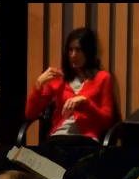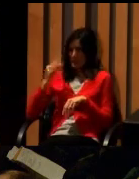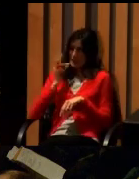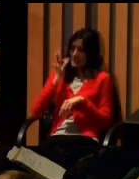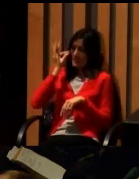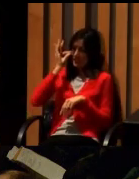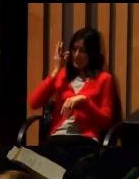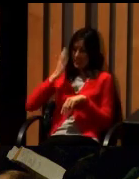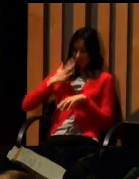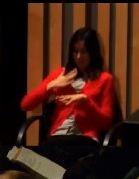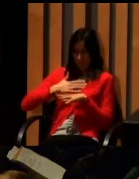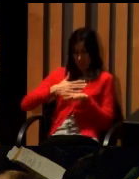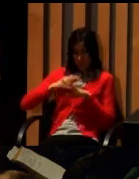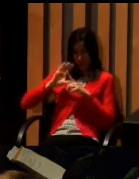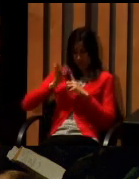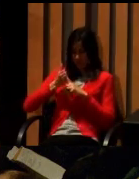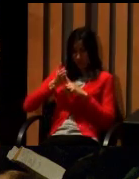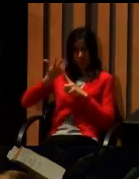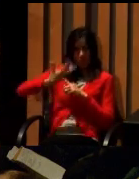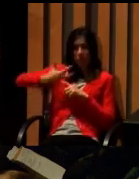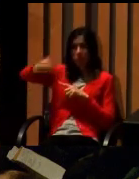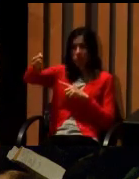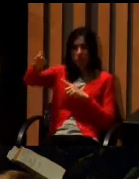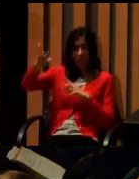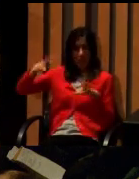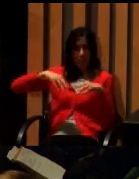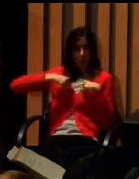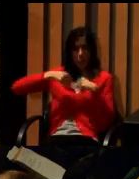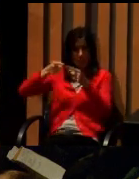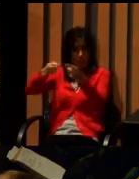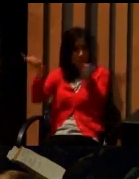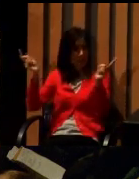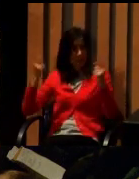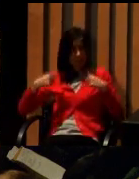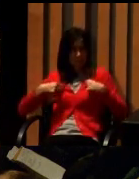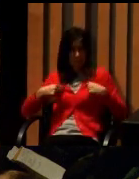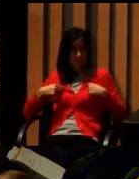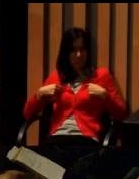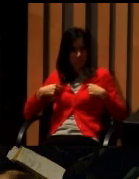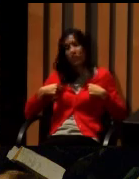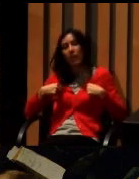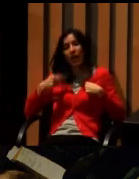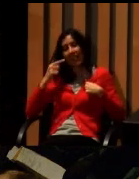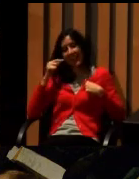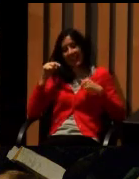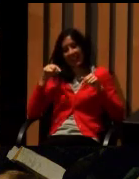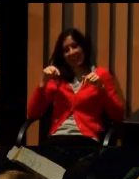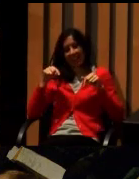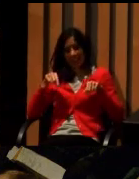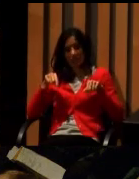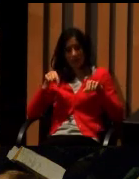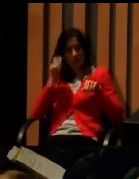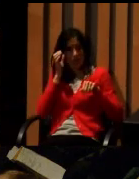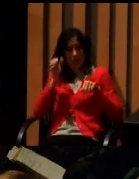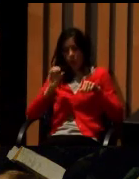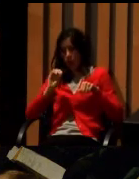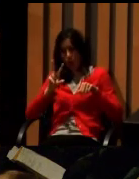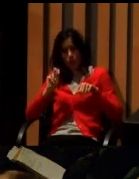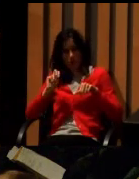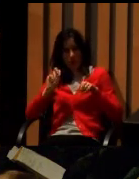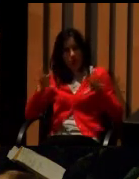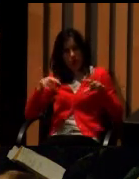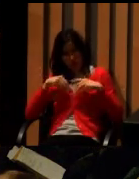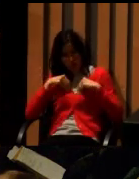by others. I think that what this is about is ownership. We own you, is what I've